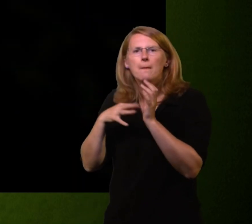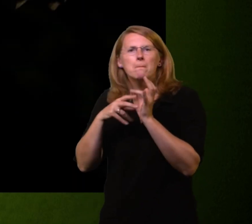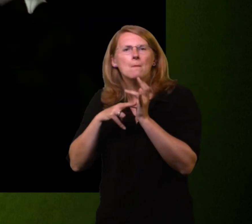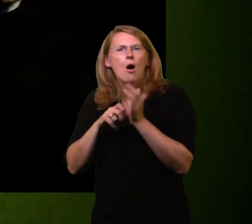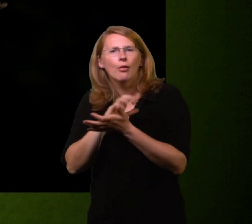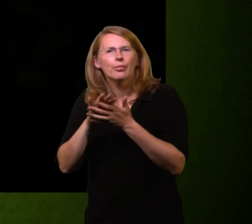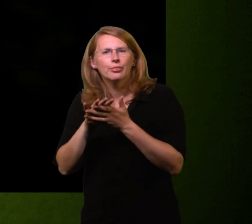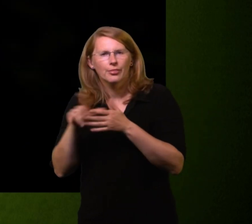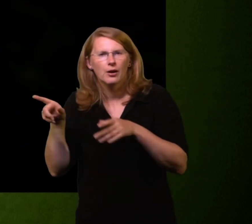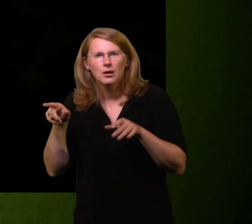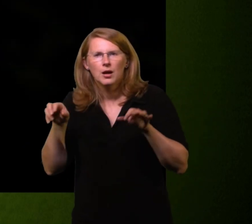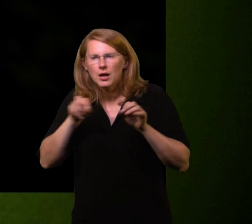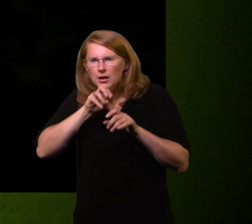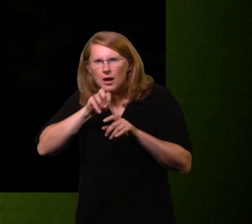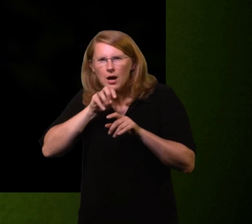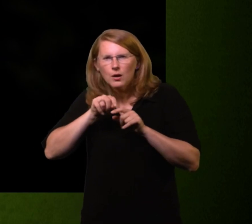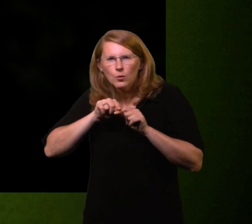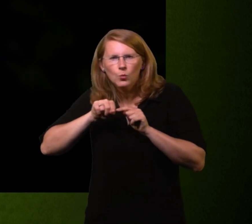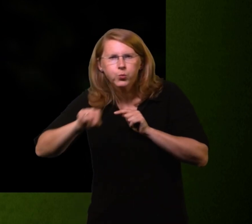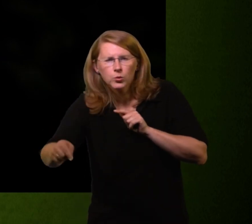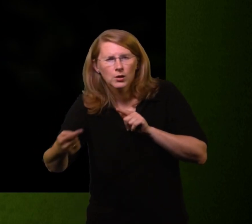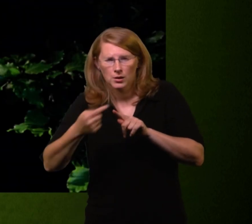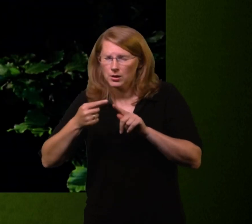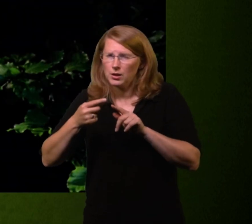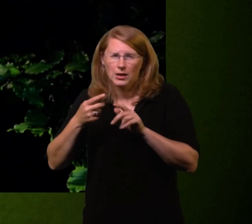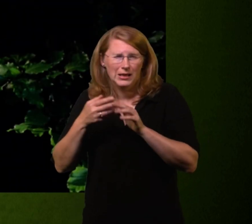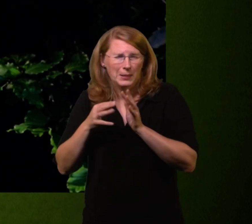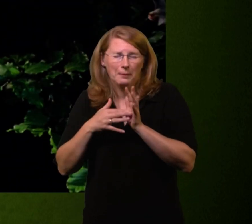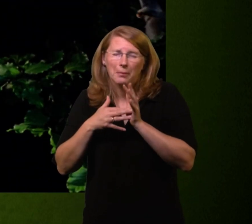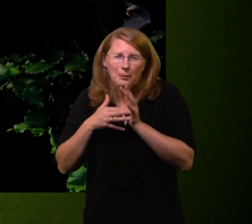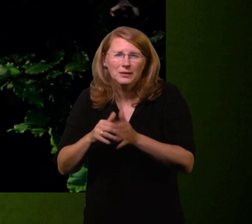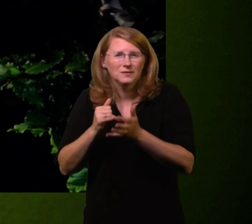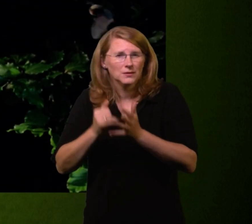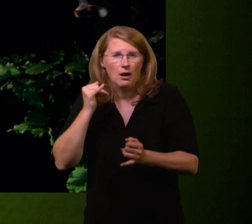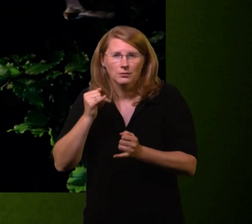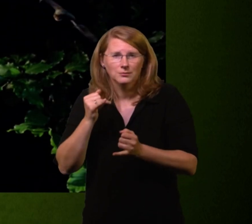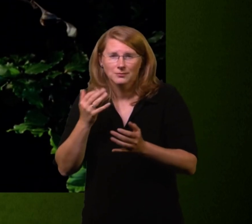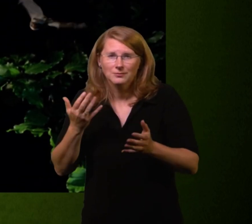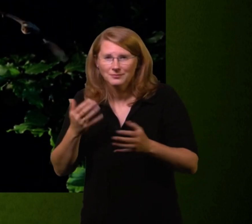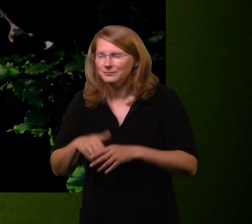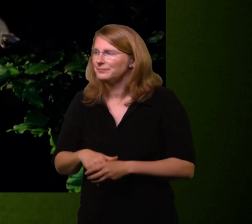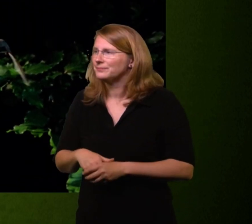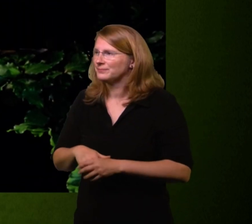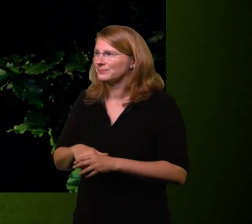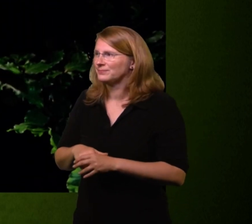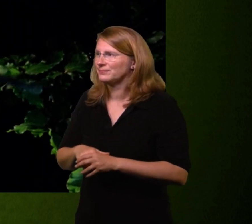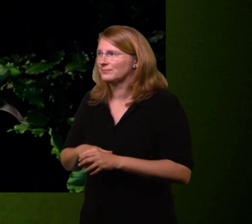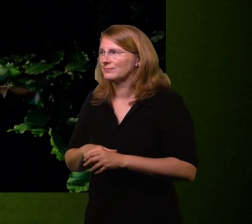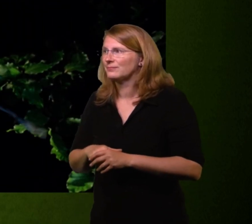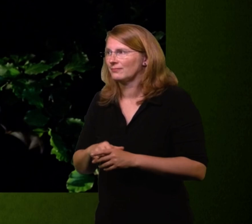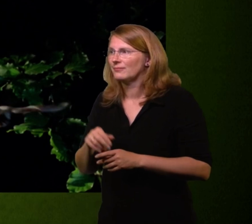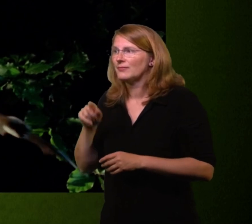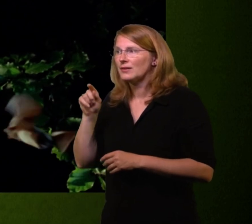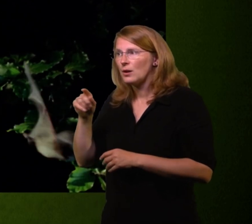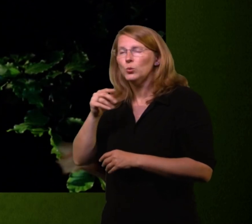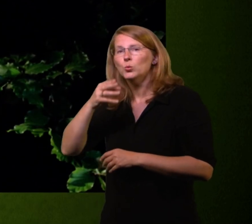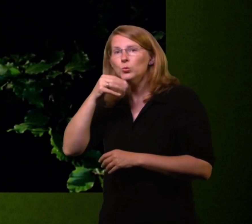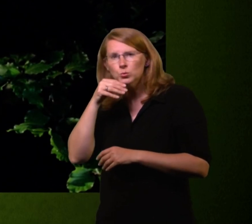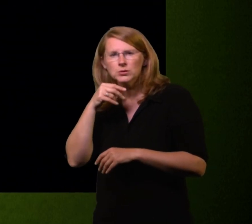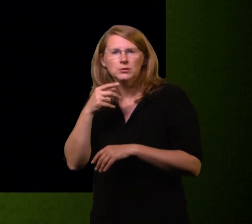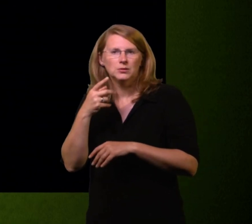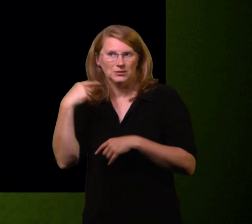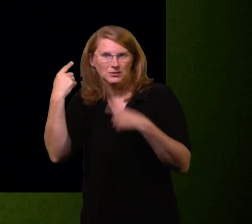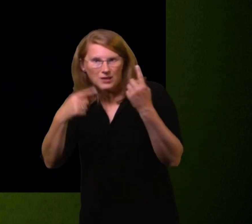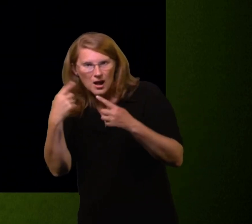So they judge in perhaps milliseconds. I don't know what milliseconds is in bat terms, but it's all about how they use sound